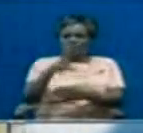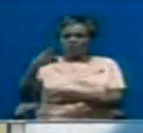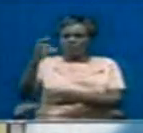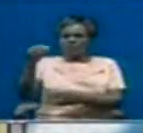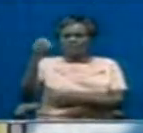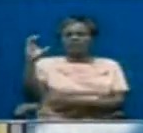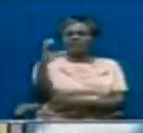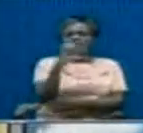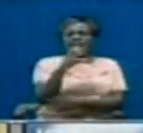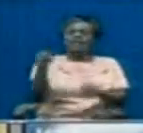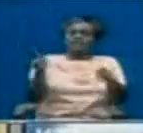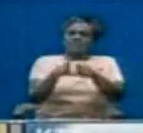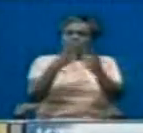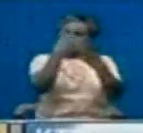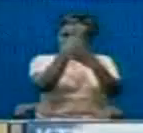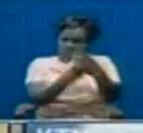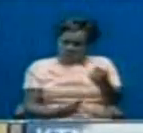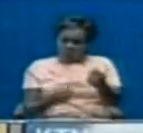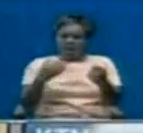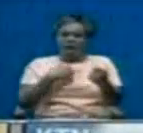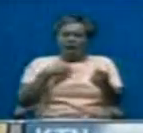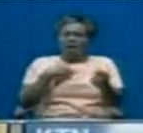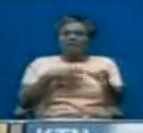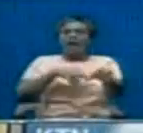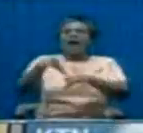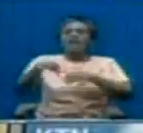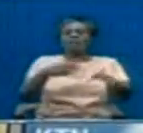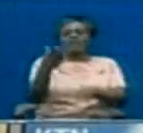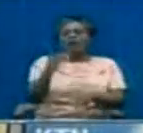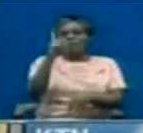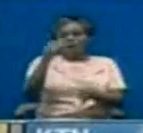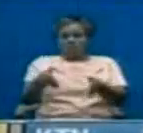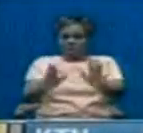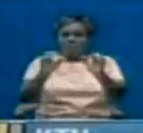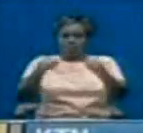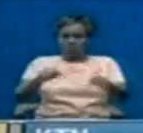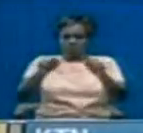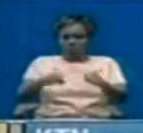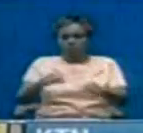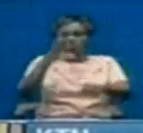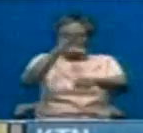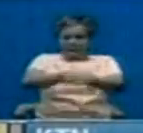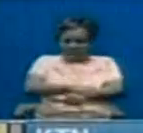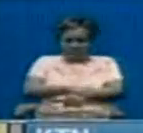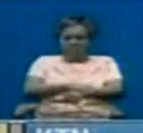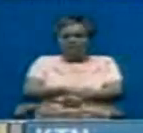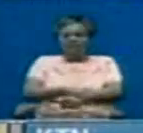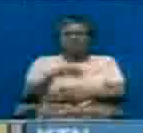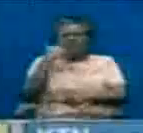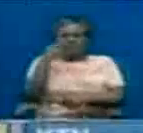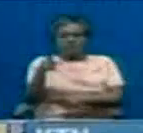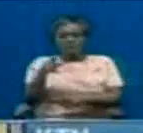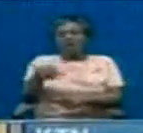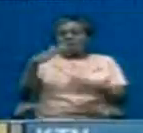century. Also, they both live in one or more animal hosts. So this is one of the ways that you can actually contract Ebola. Scientists are not